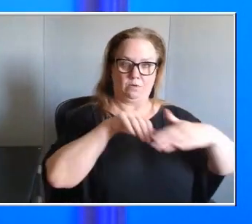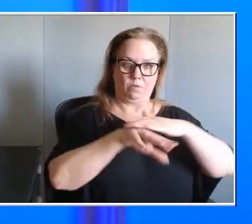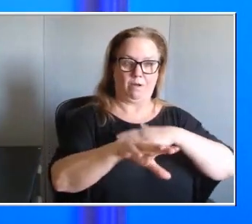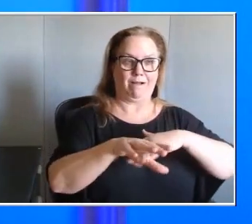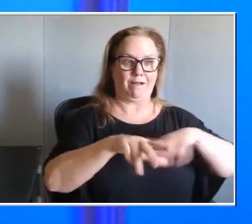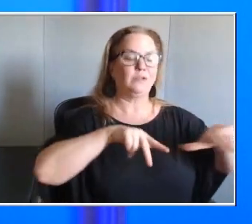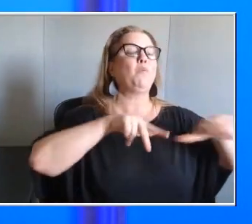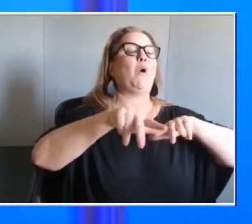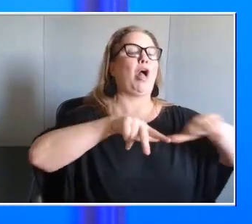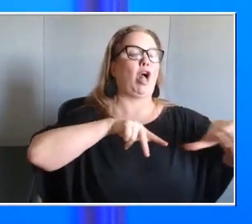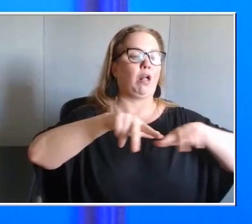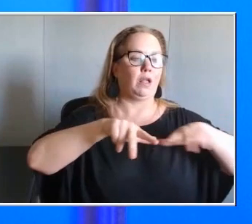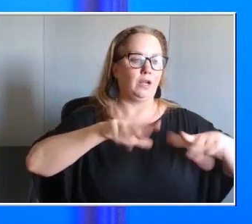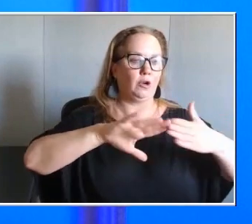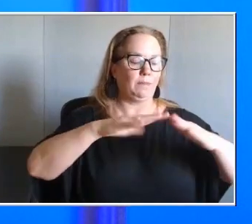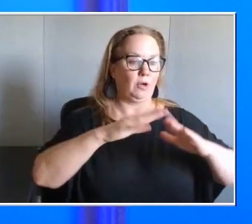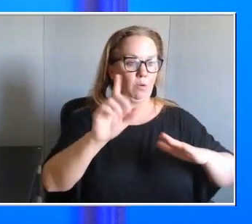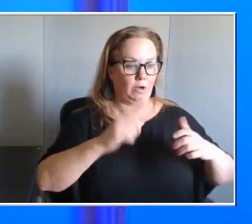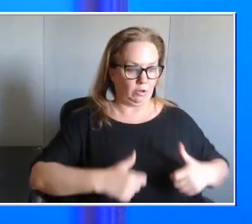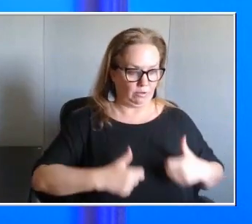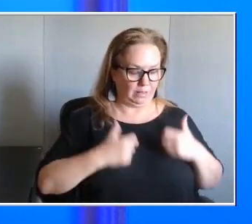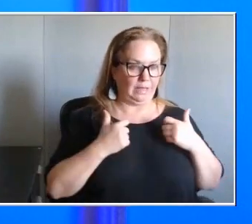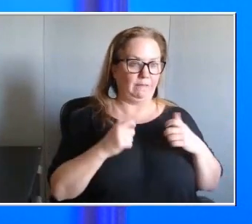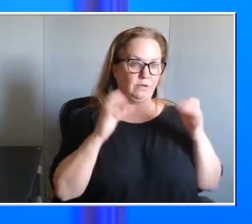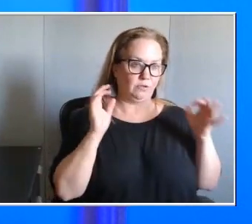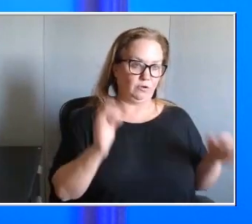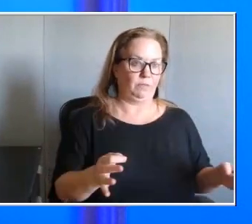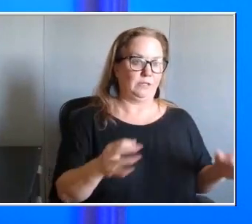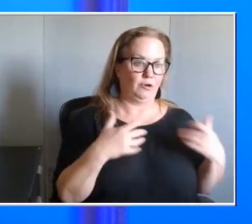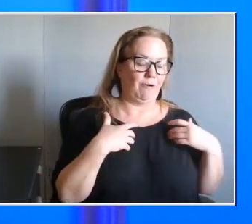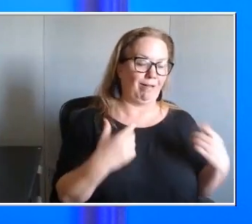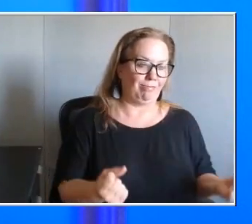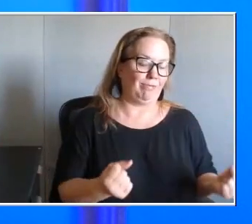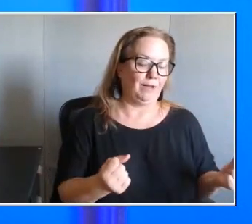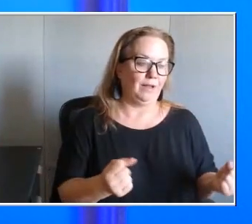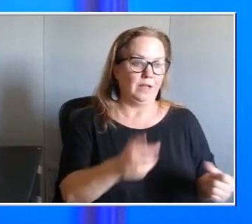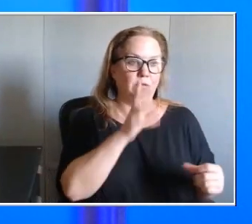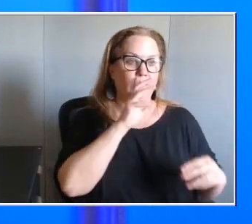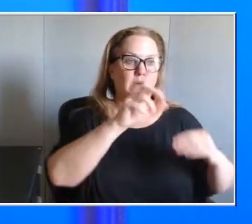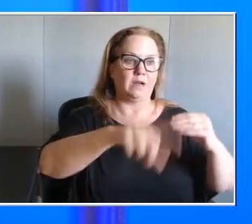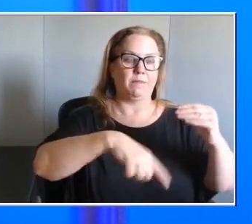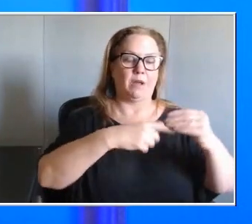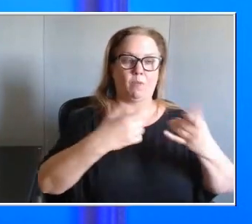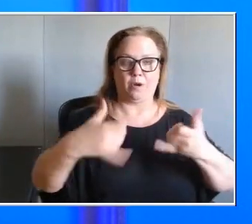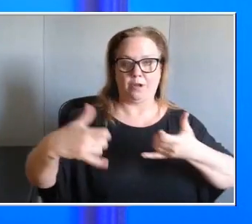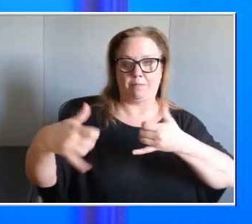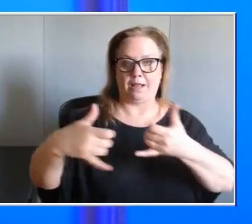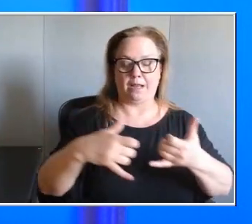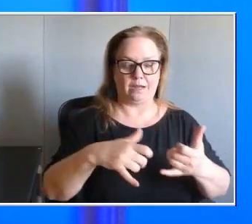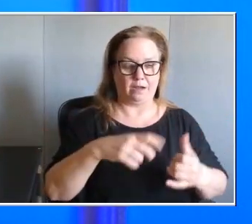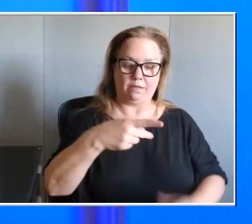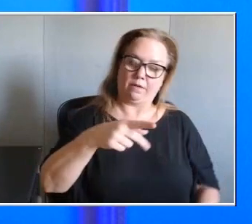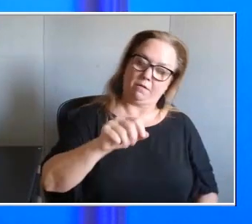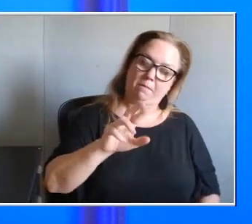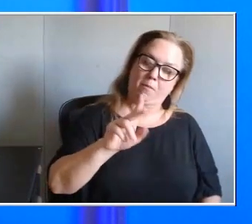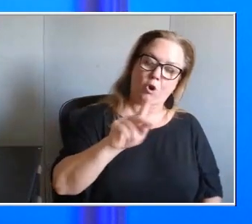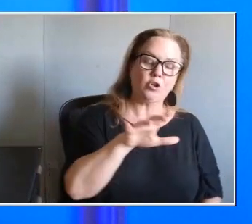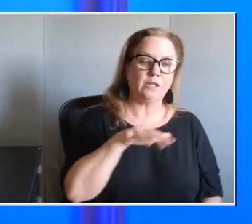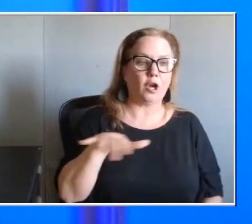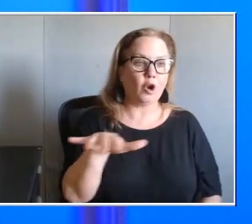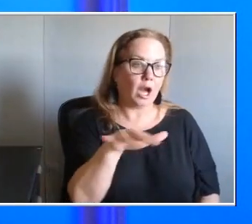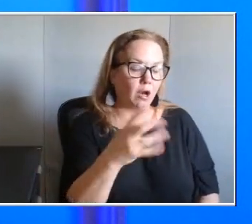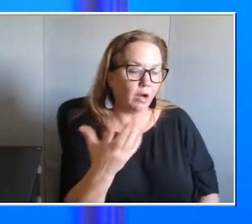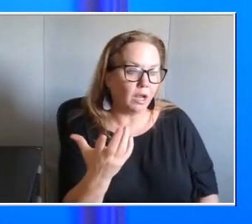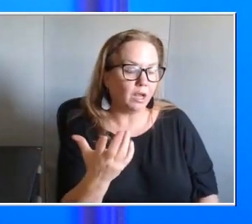community, right? Where you live determines a lot about your health. Then we talk about where you play. Are there parks in your community? Are you